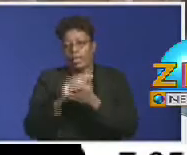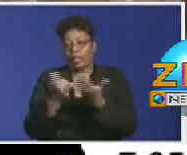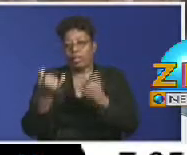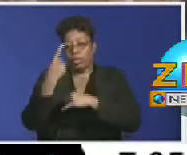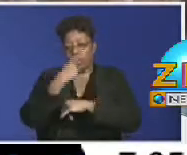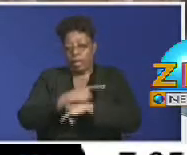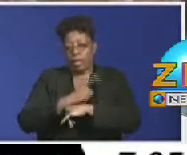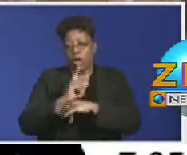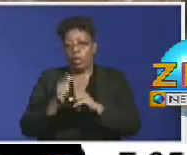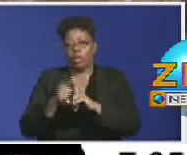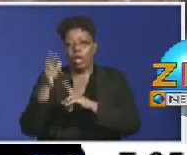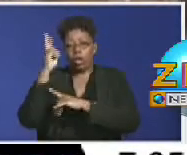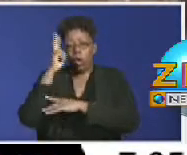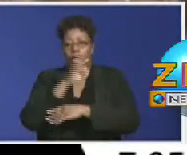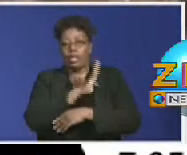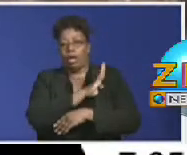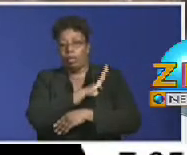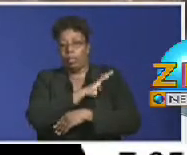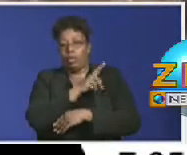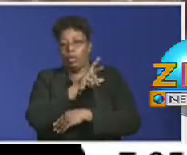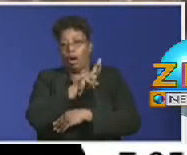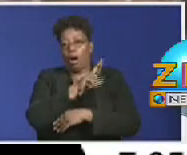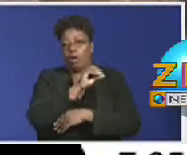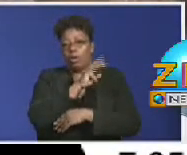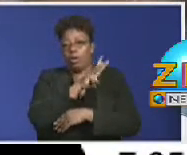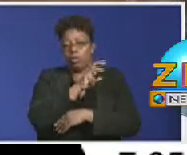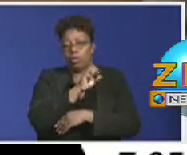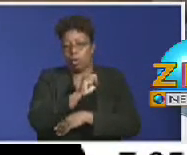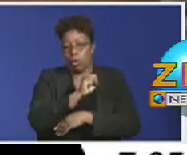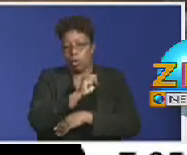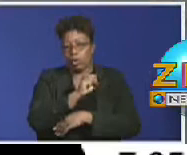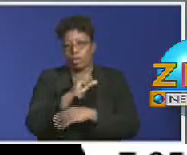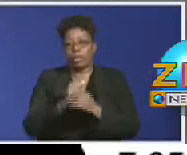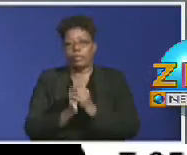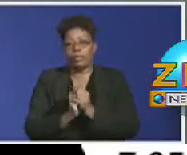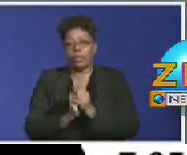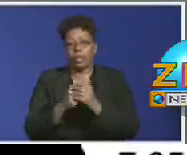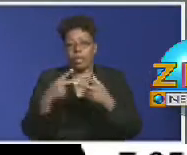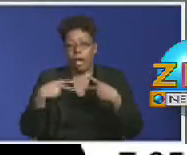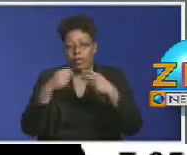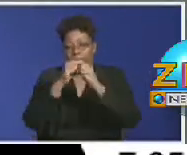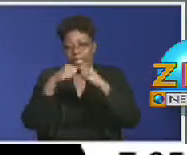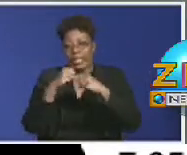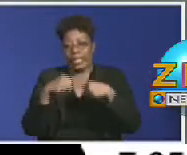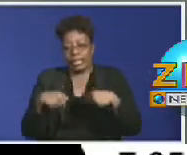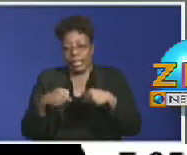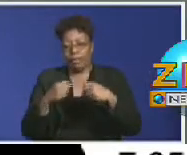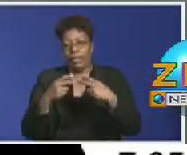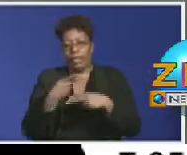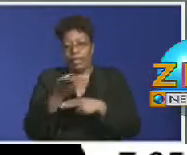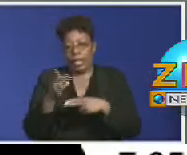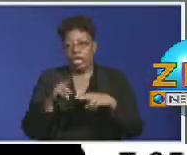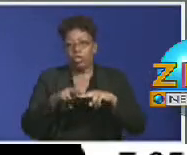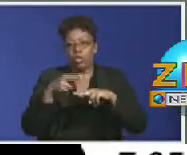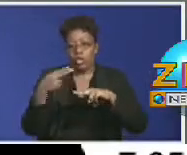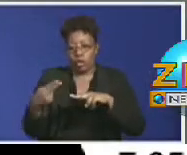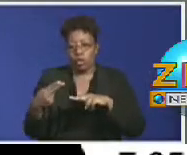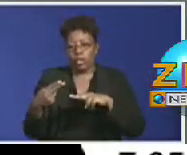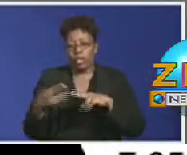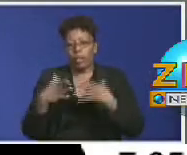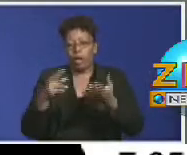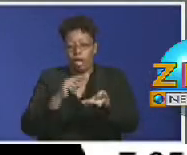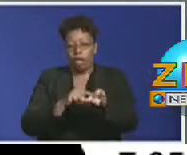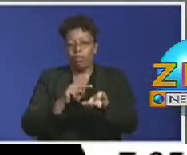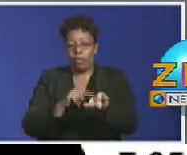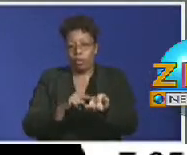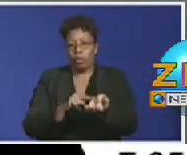the Deputy Managing Director of the Public Hospitals Authority. What our system actually does is it reduces the number of nurses that